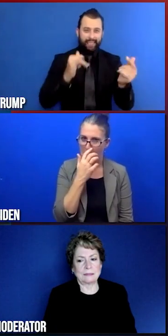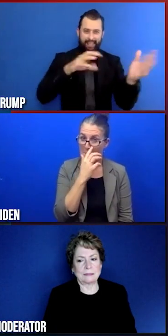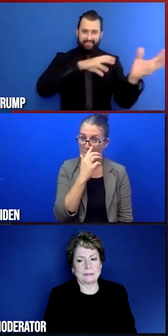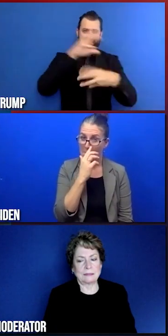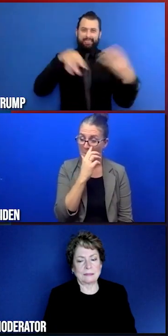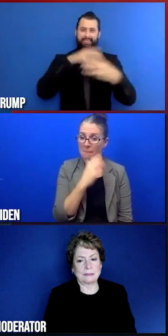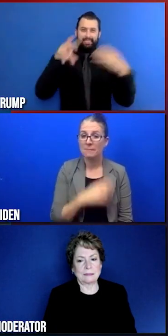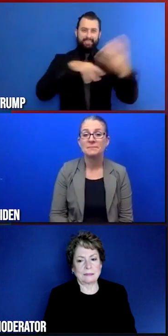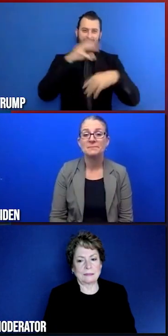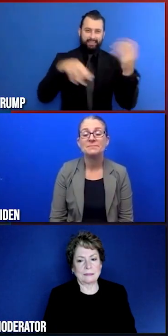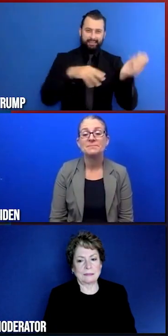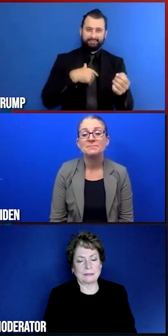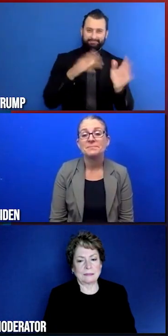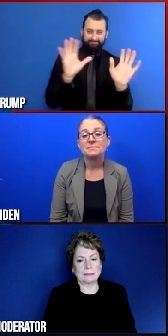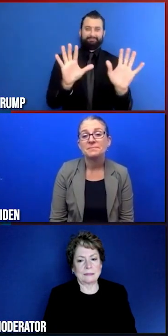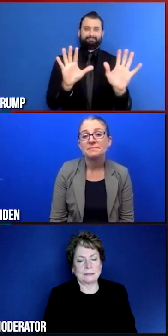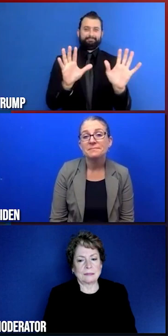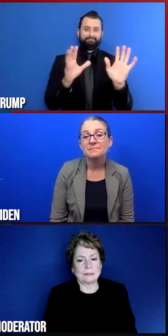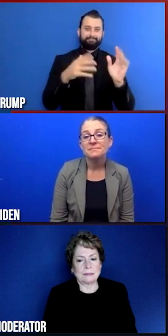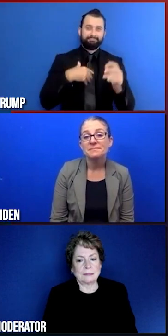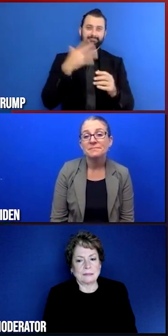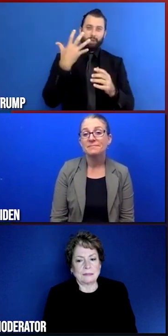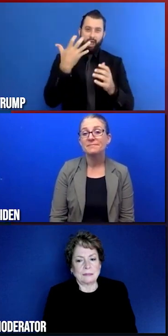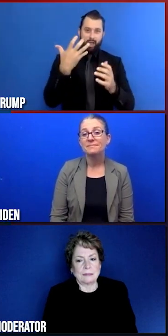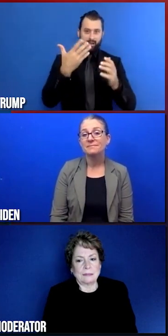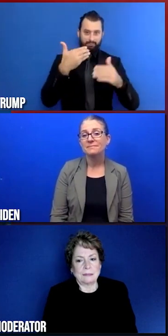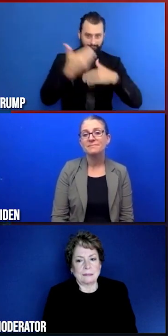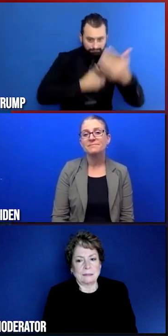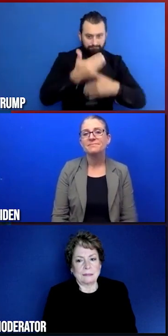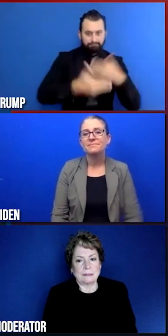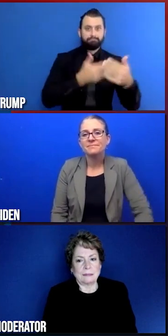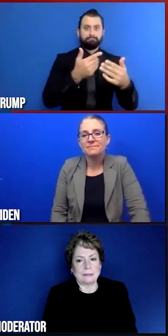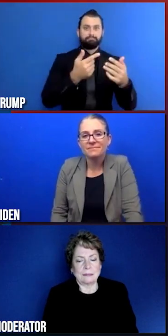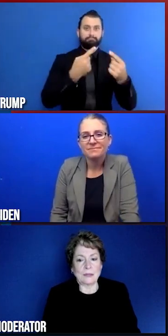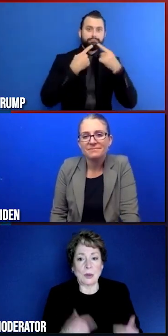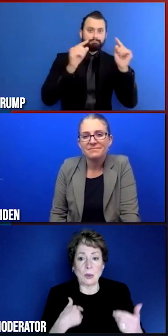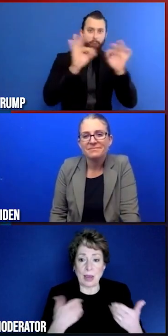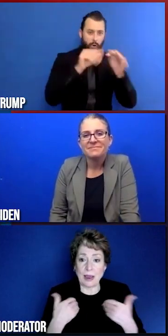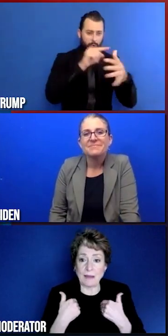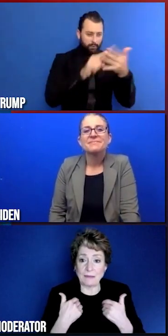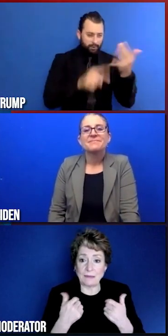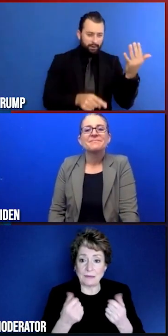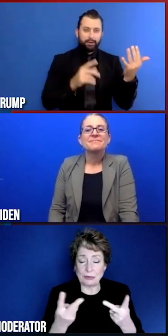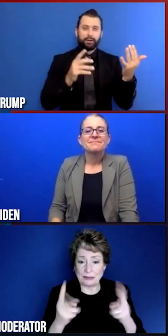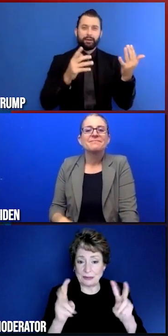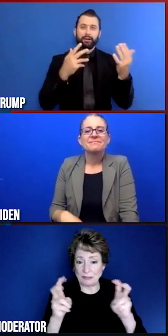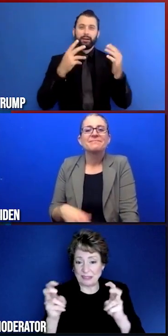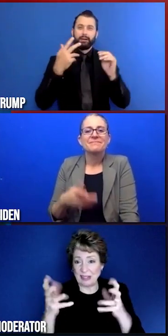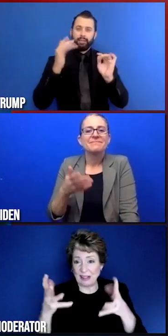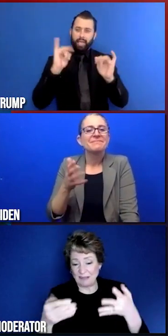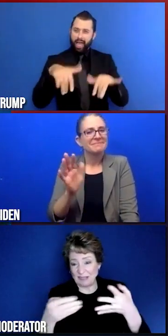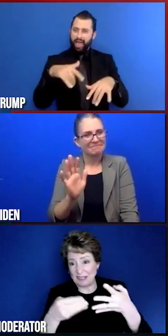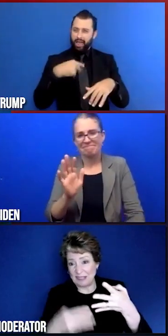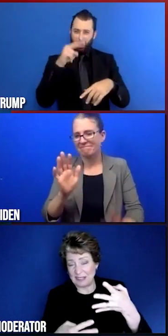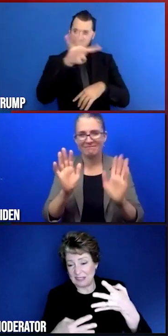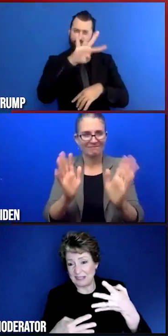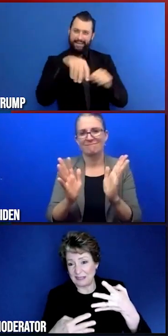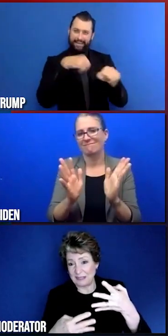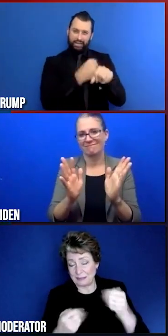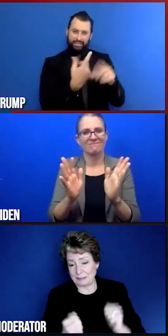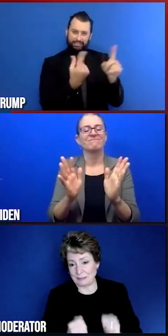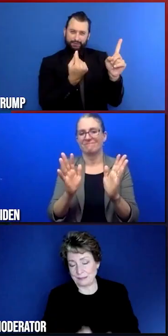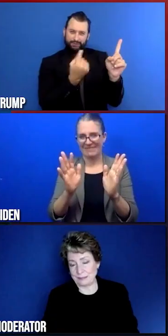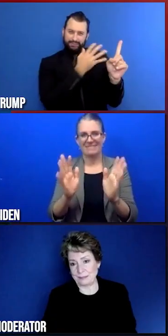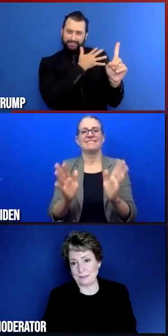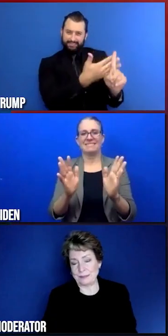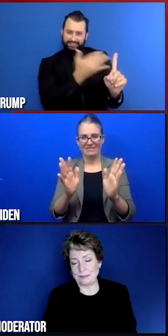be no fracking. There will be no petroleum. We have a number of topics we're going to get to. That's a big question. We're going to get to. It's the same thing with socialized